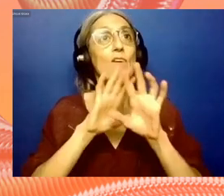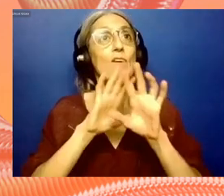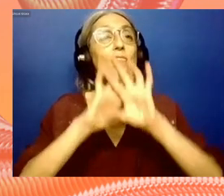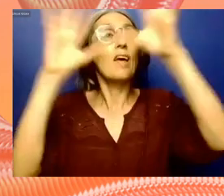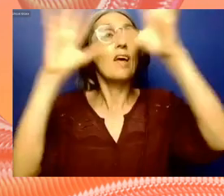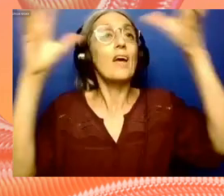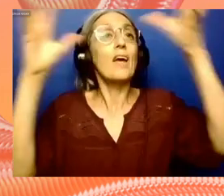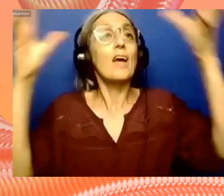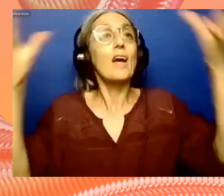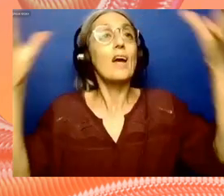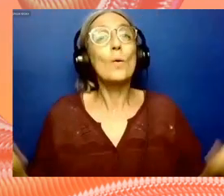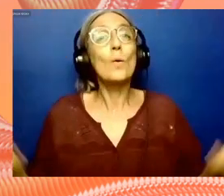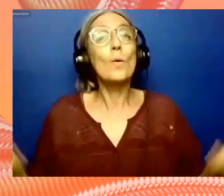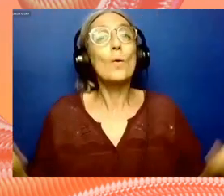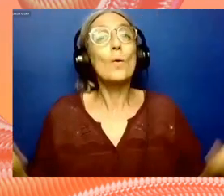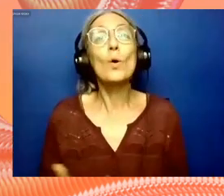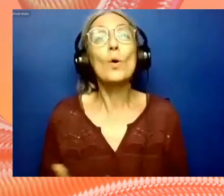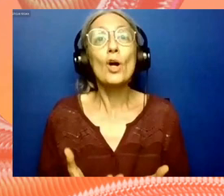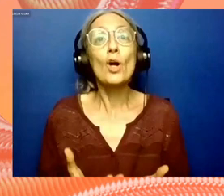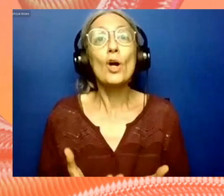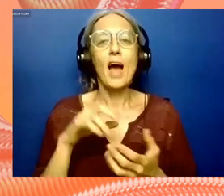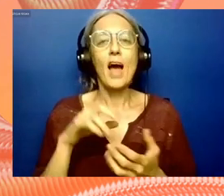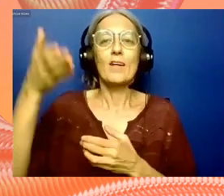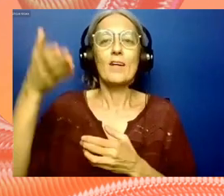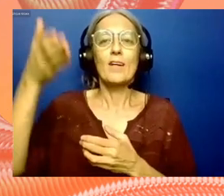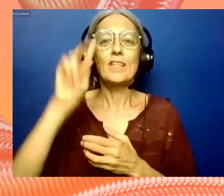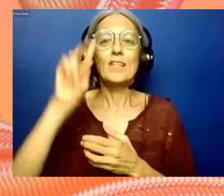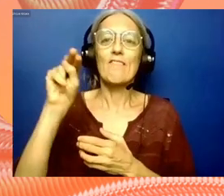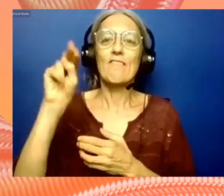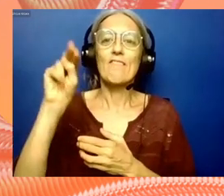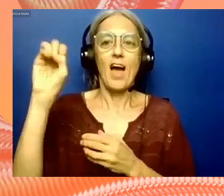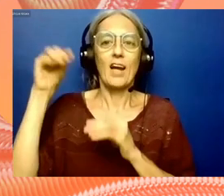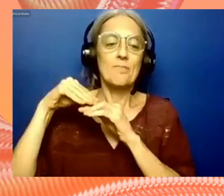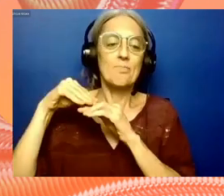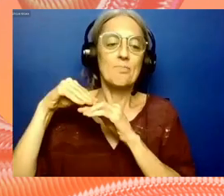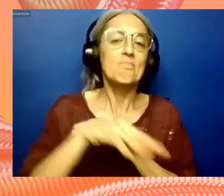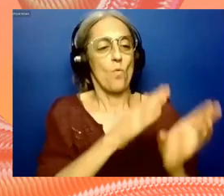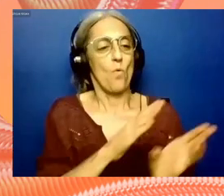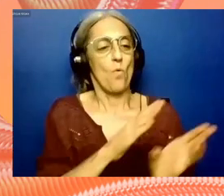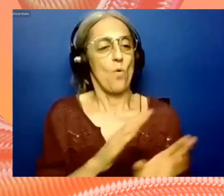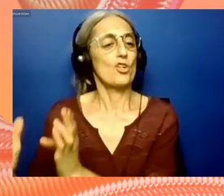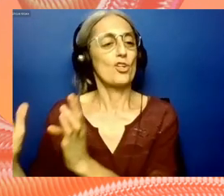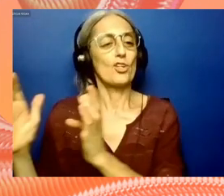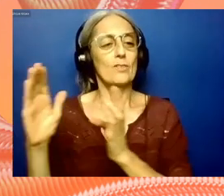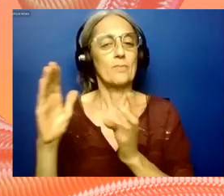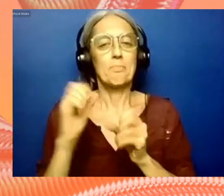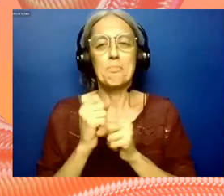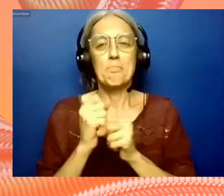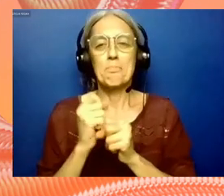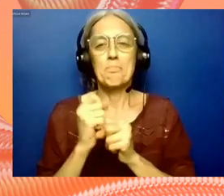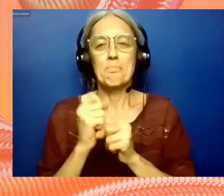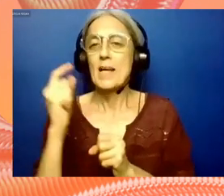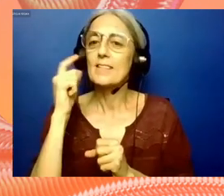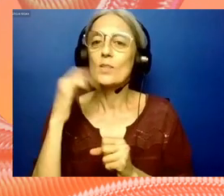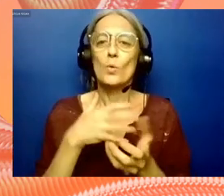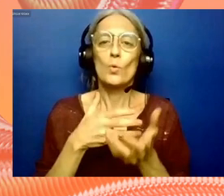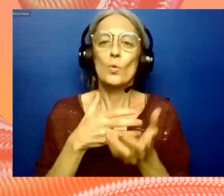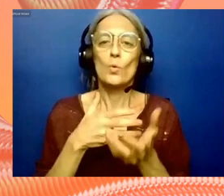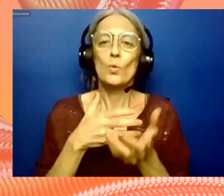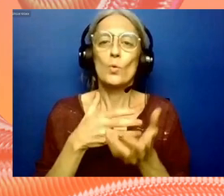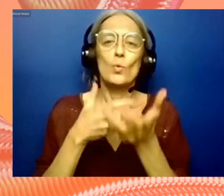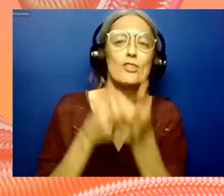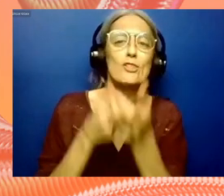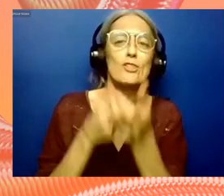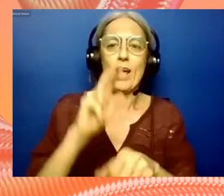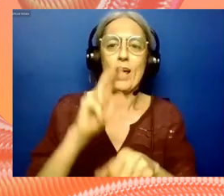that we trust the system and intelligence of nature